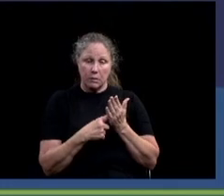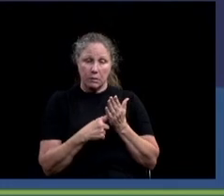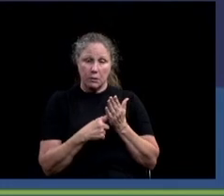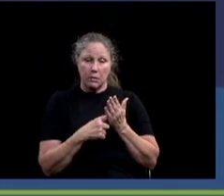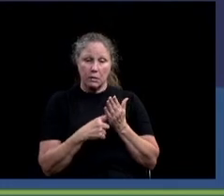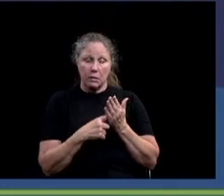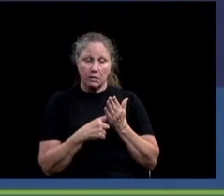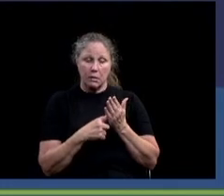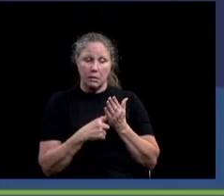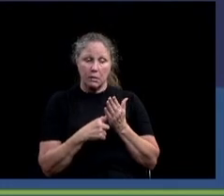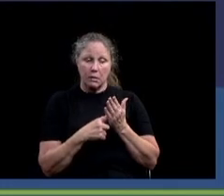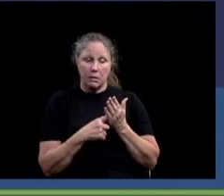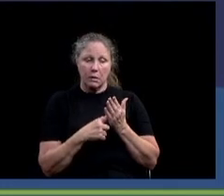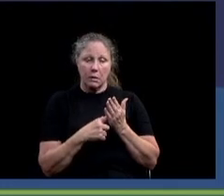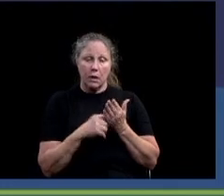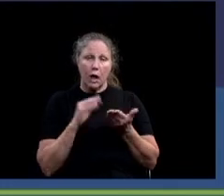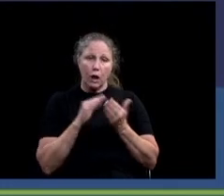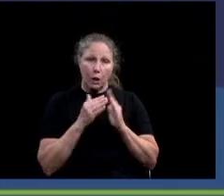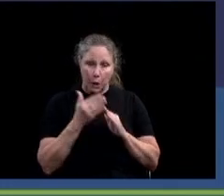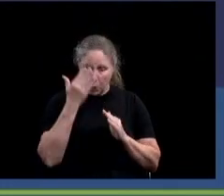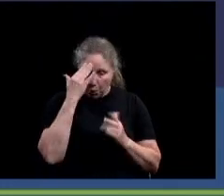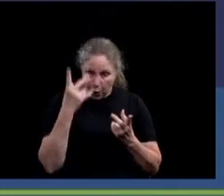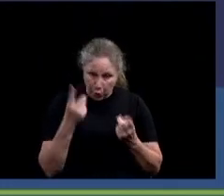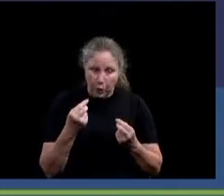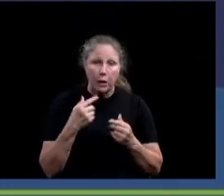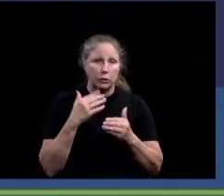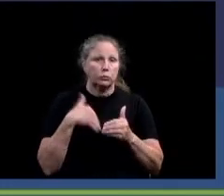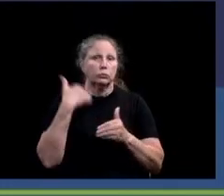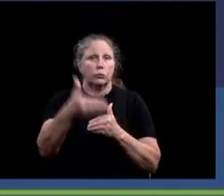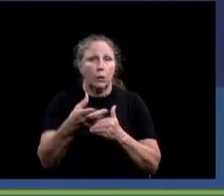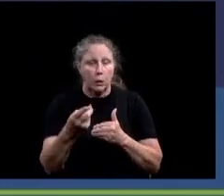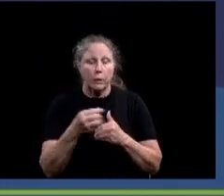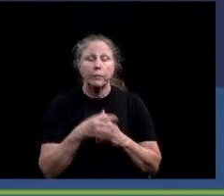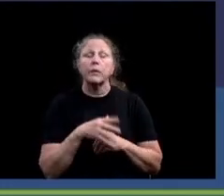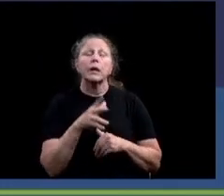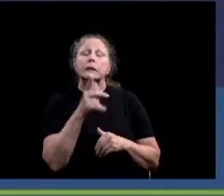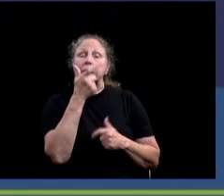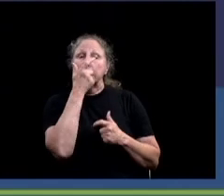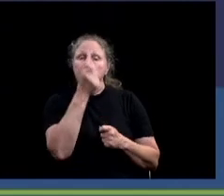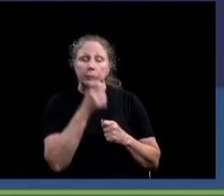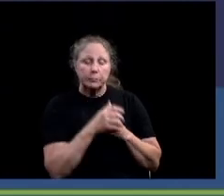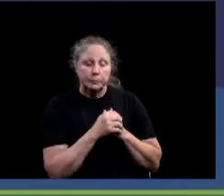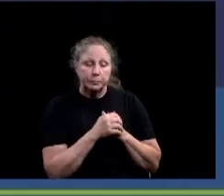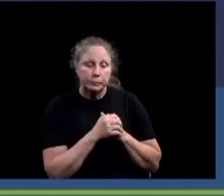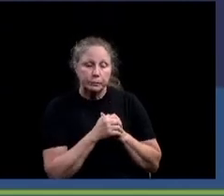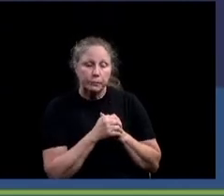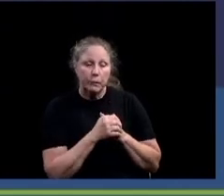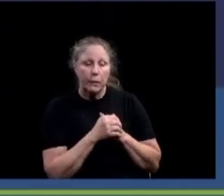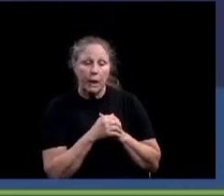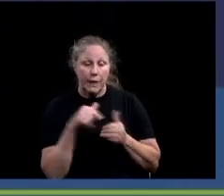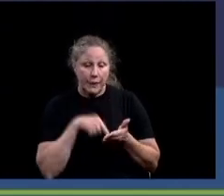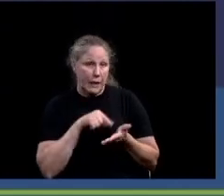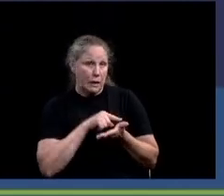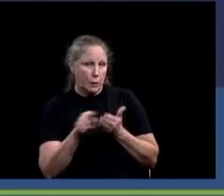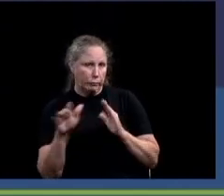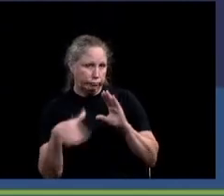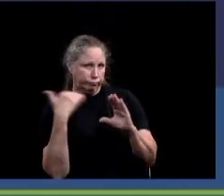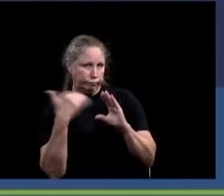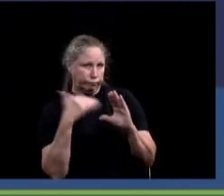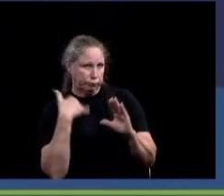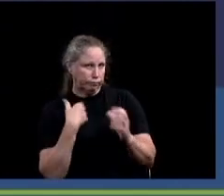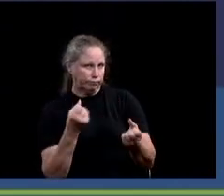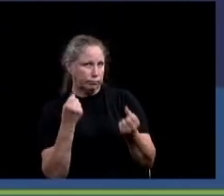from there. It's funny how many emails I've gotten this week that have requested